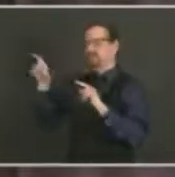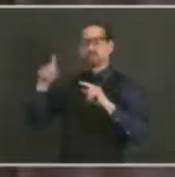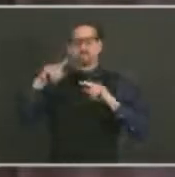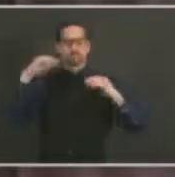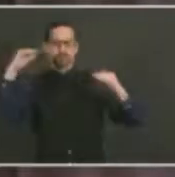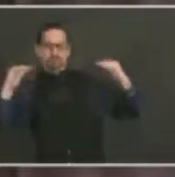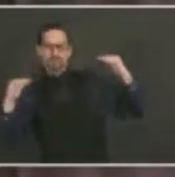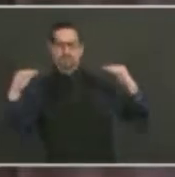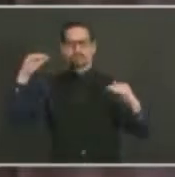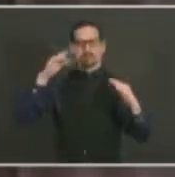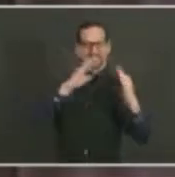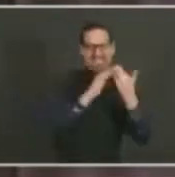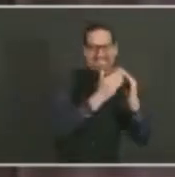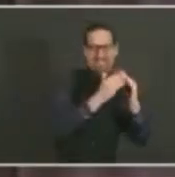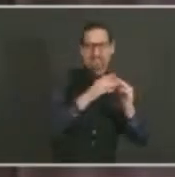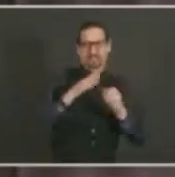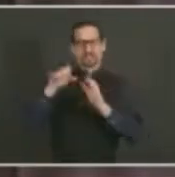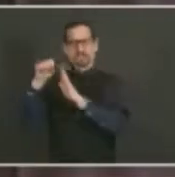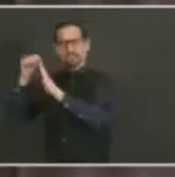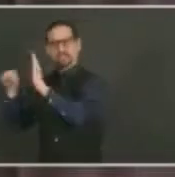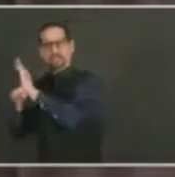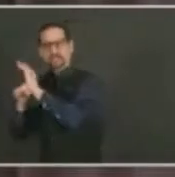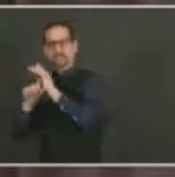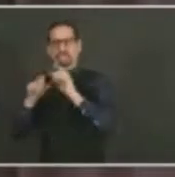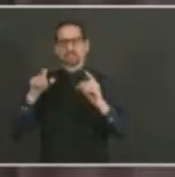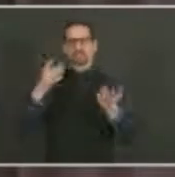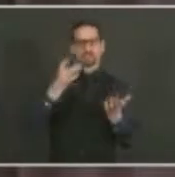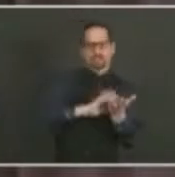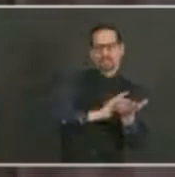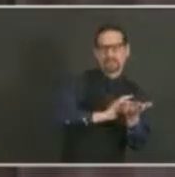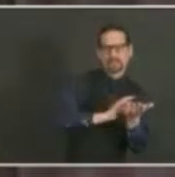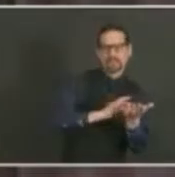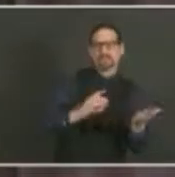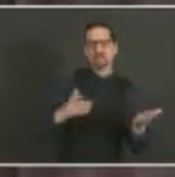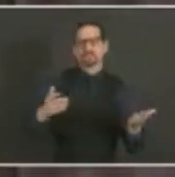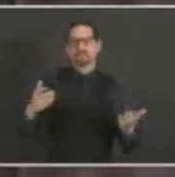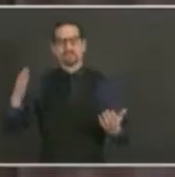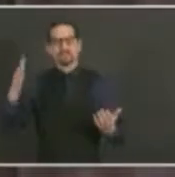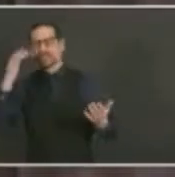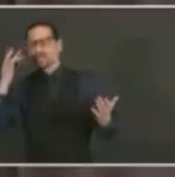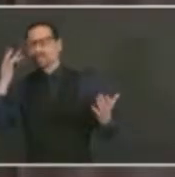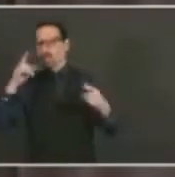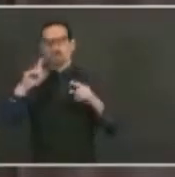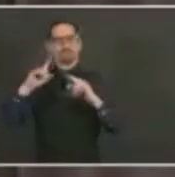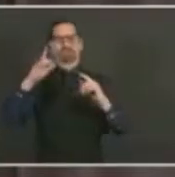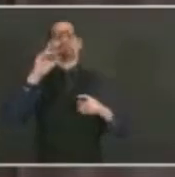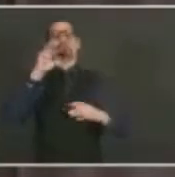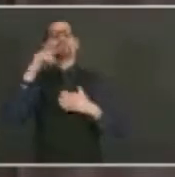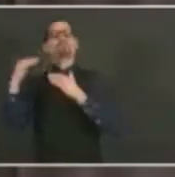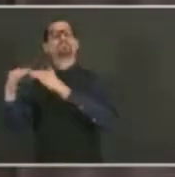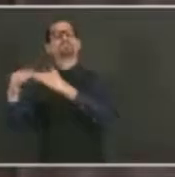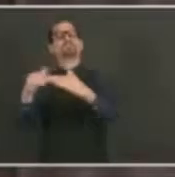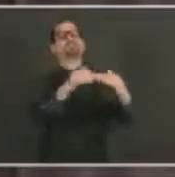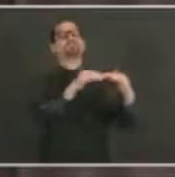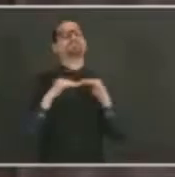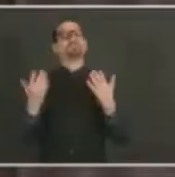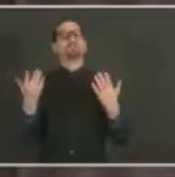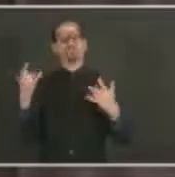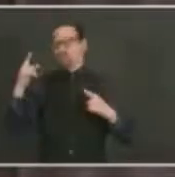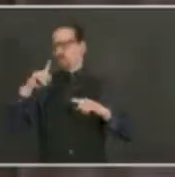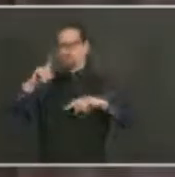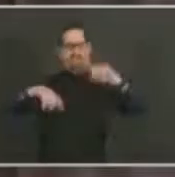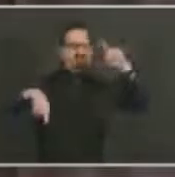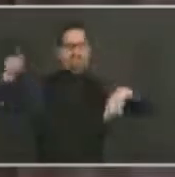towns, states, pharmacies? Why this disparity? So this is not